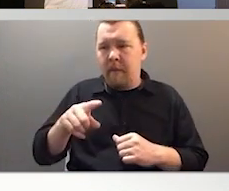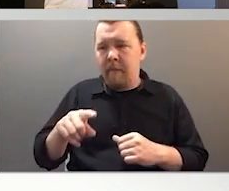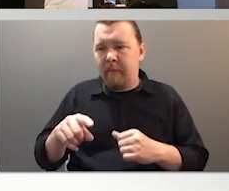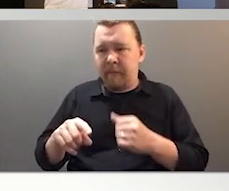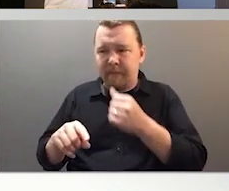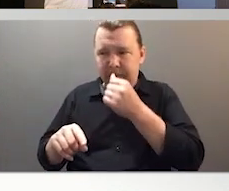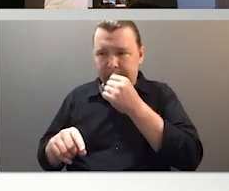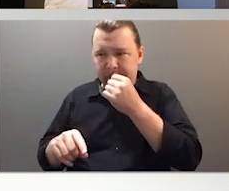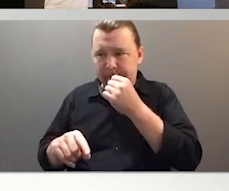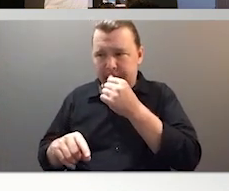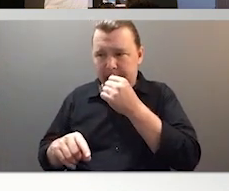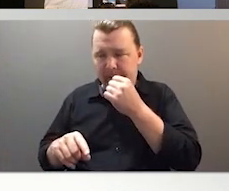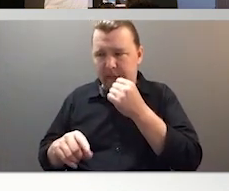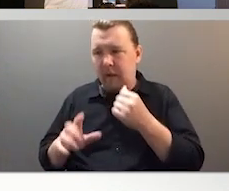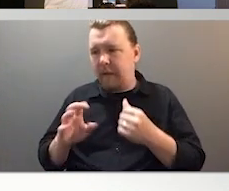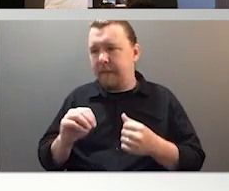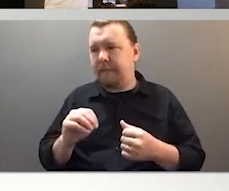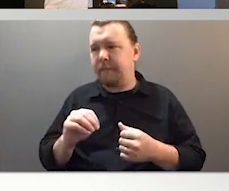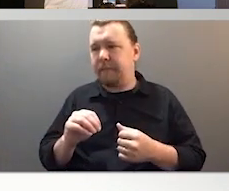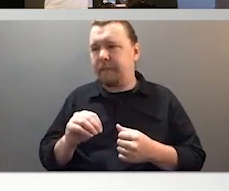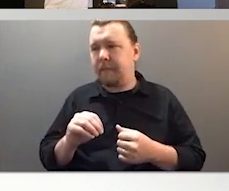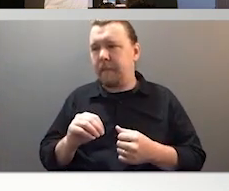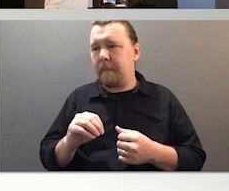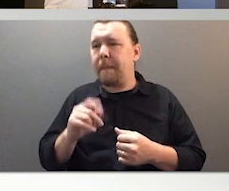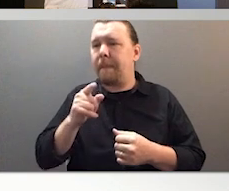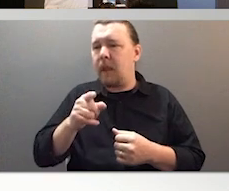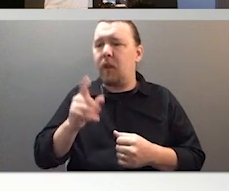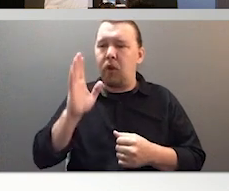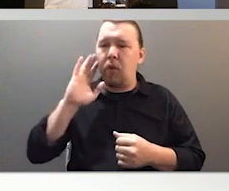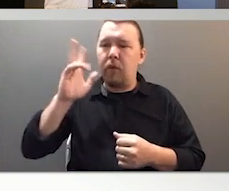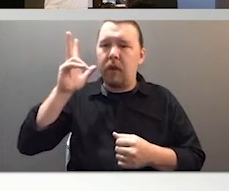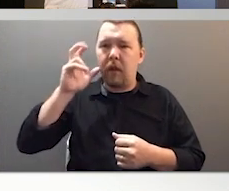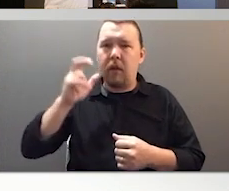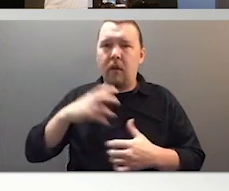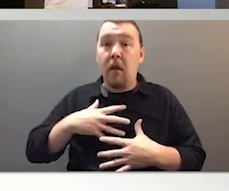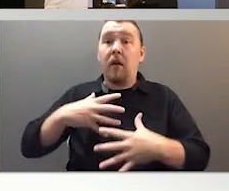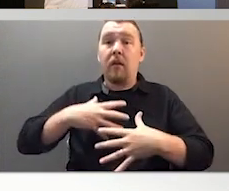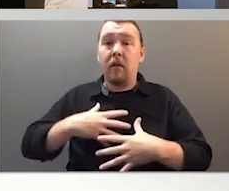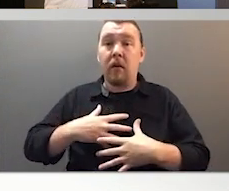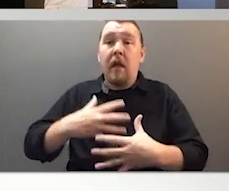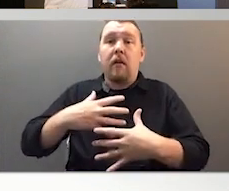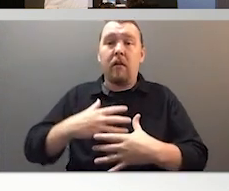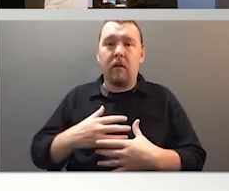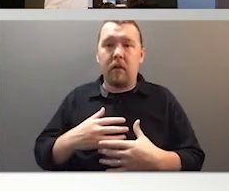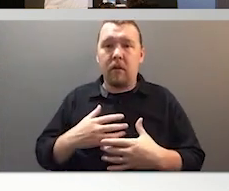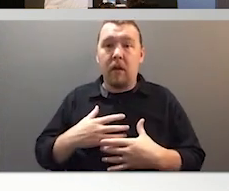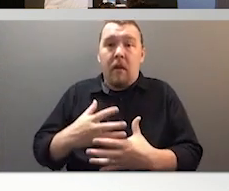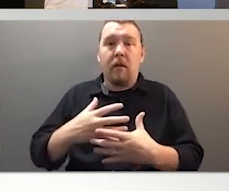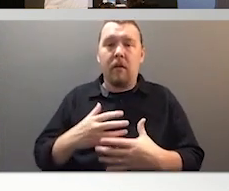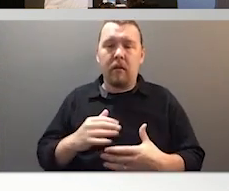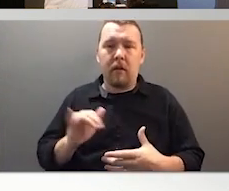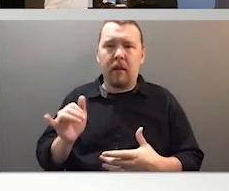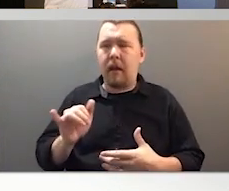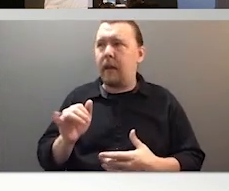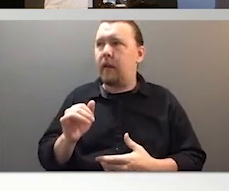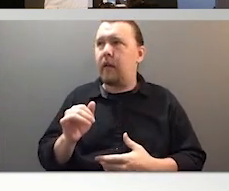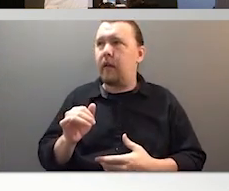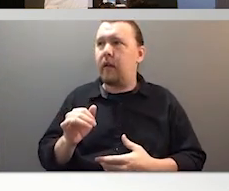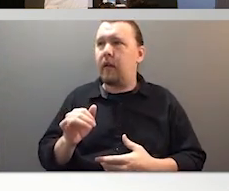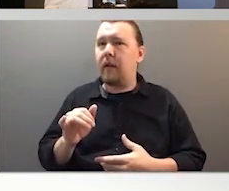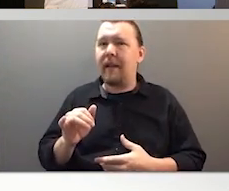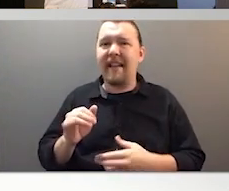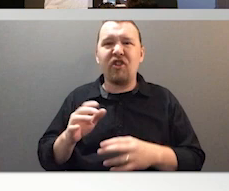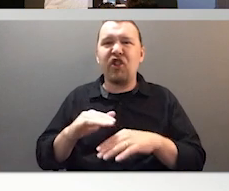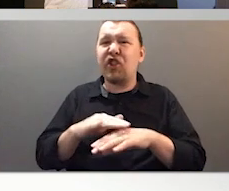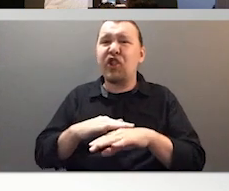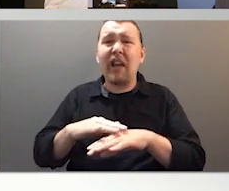microphone. You'll hear kind of as they're trying to breathe, it's almost like they breathe so shallow you hear